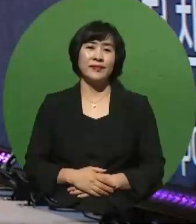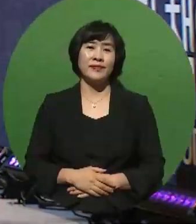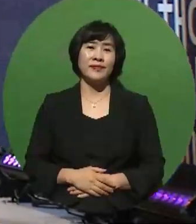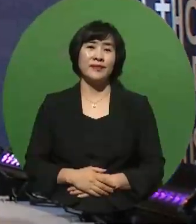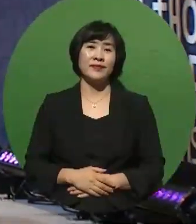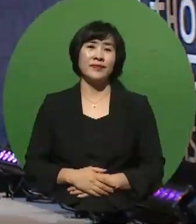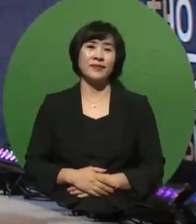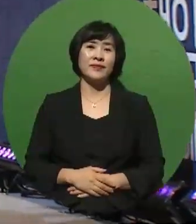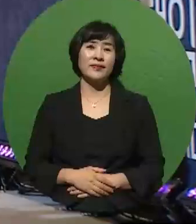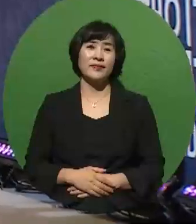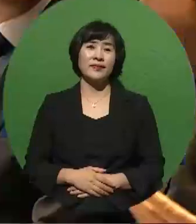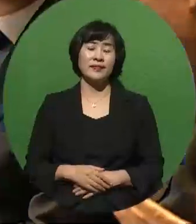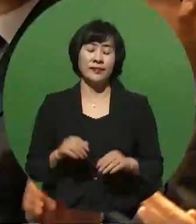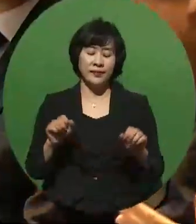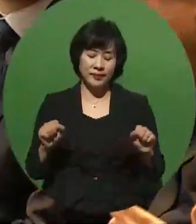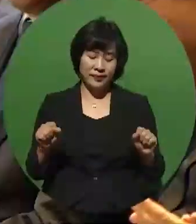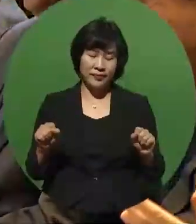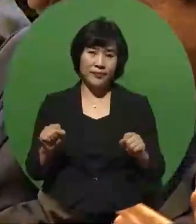of applause.